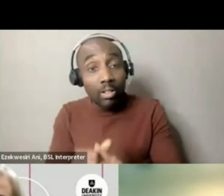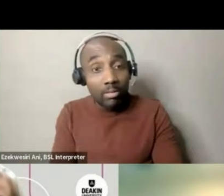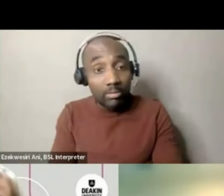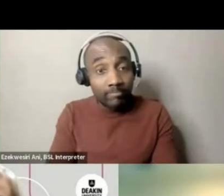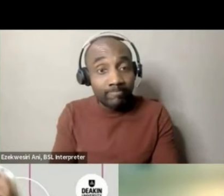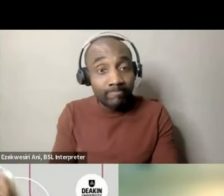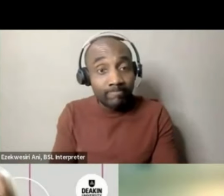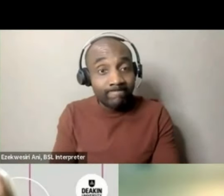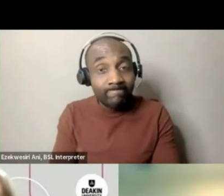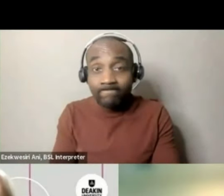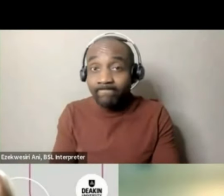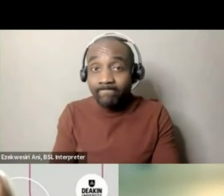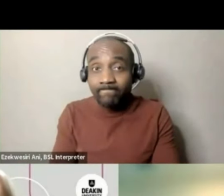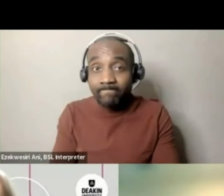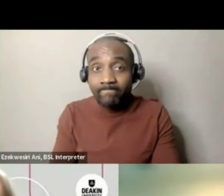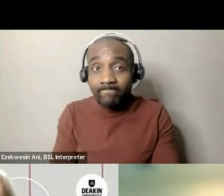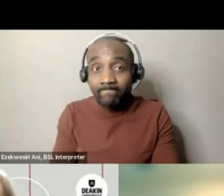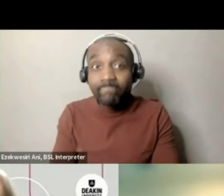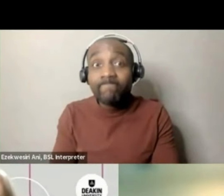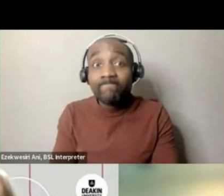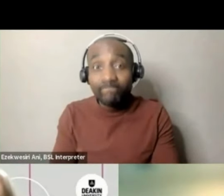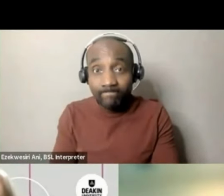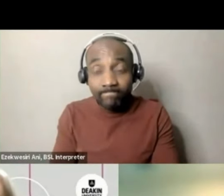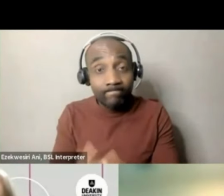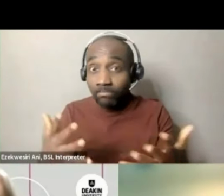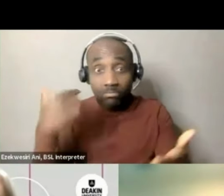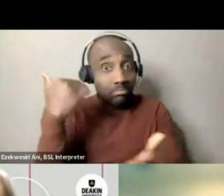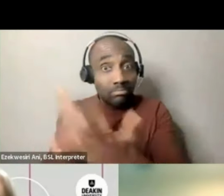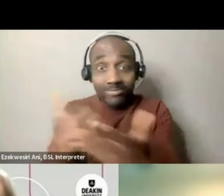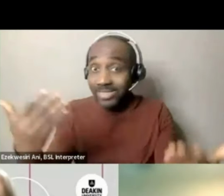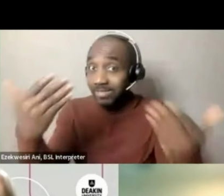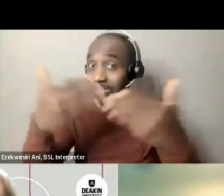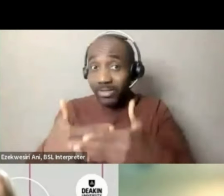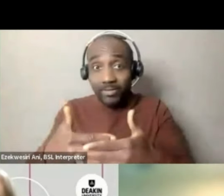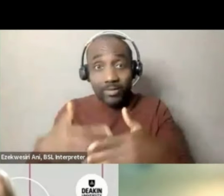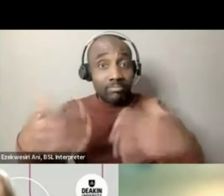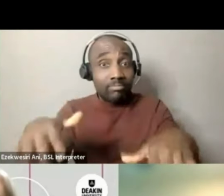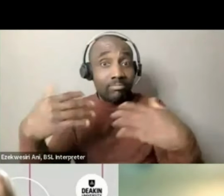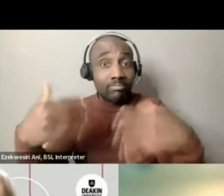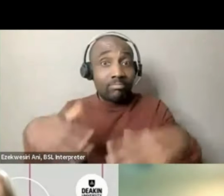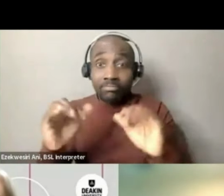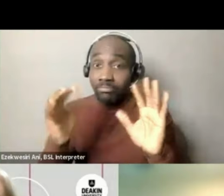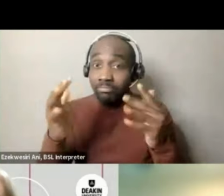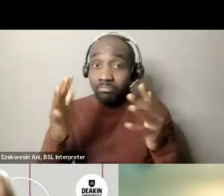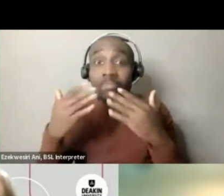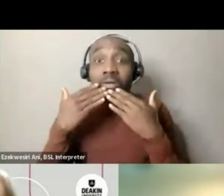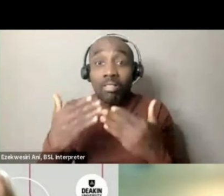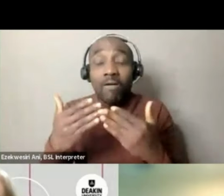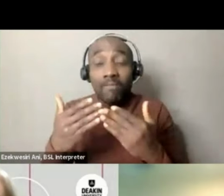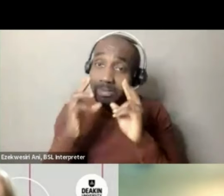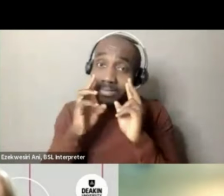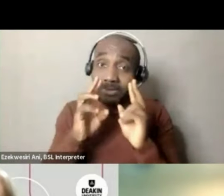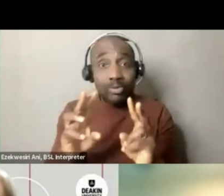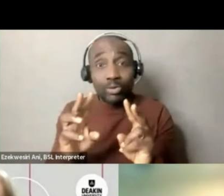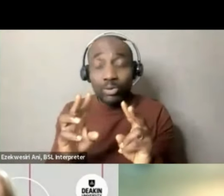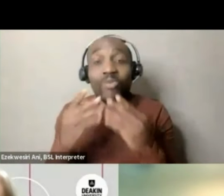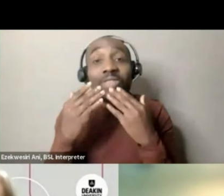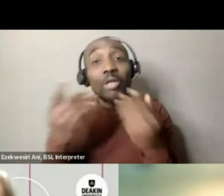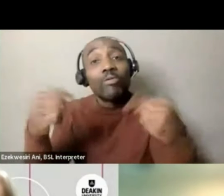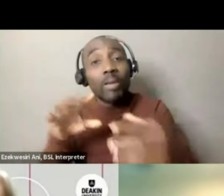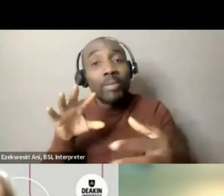and just what a fantastic evening. Lovely to see everybody, and thank you so much for